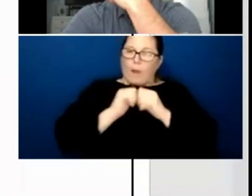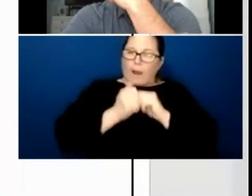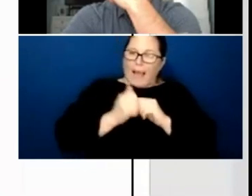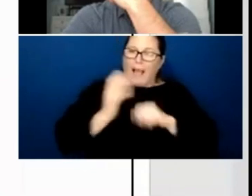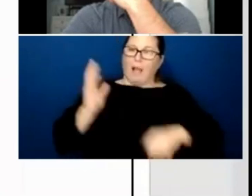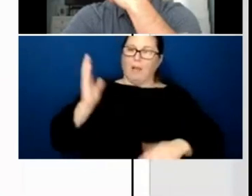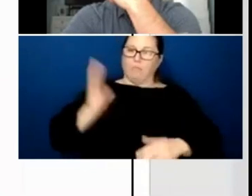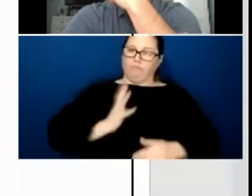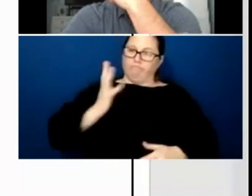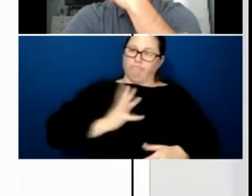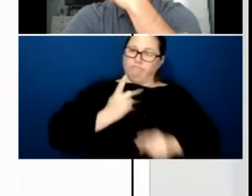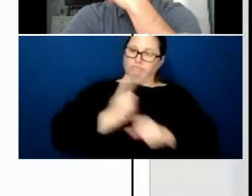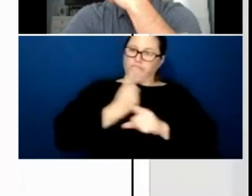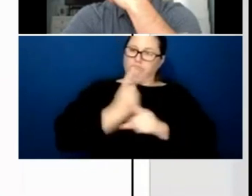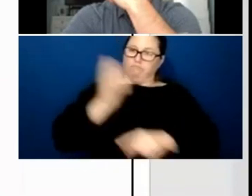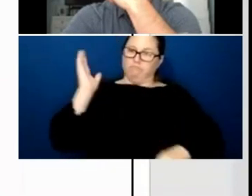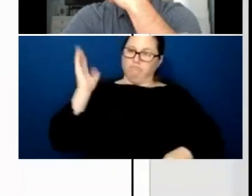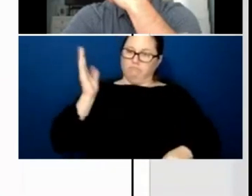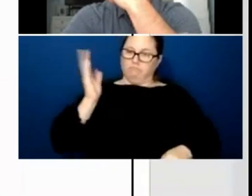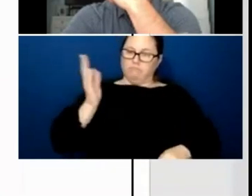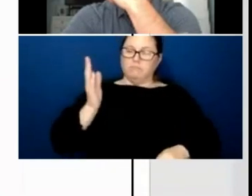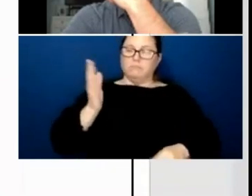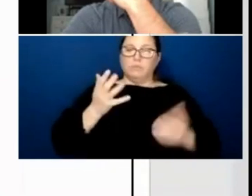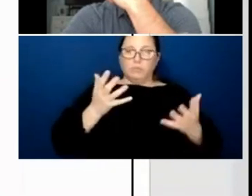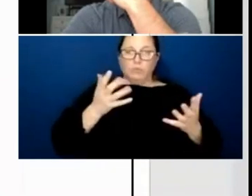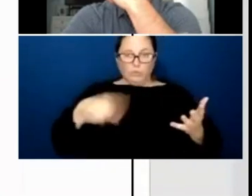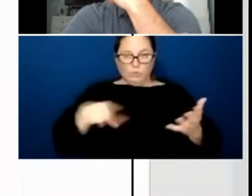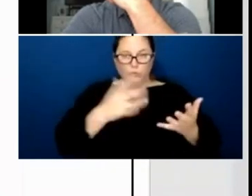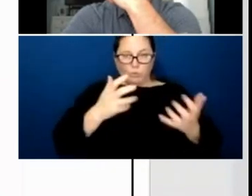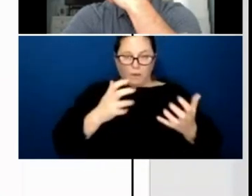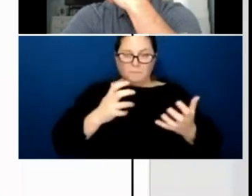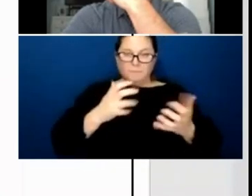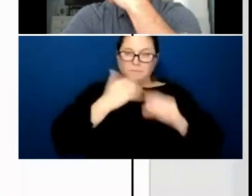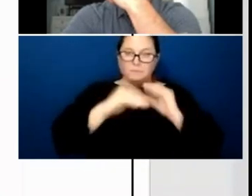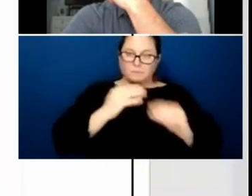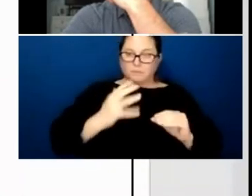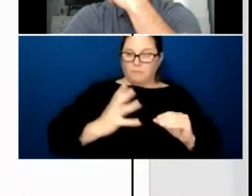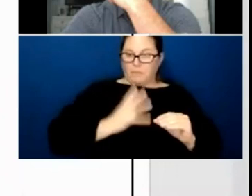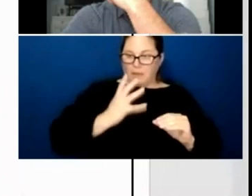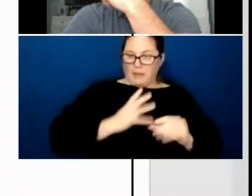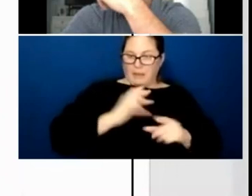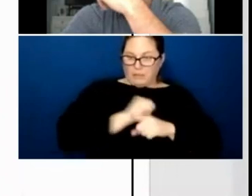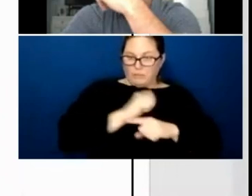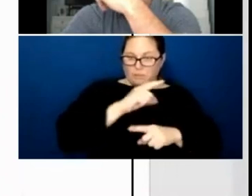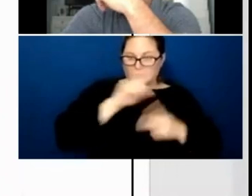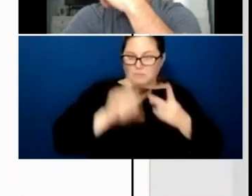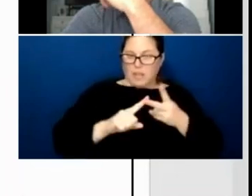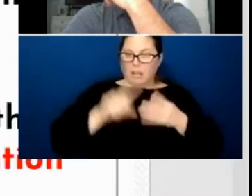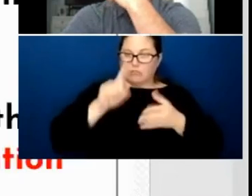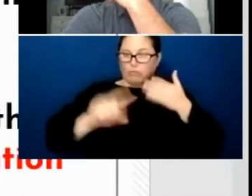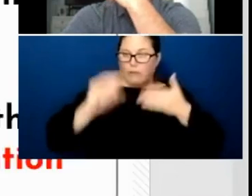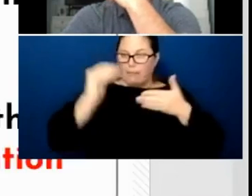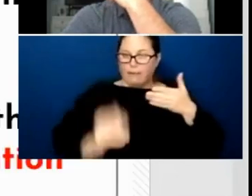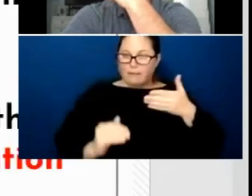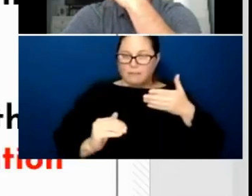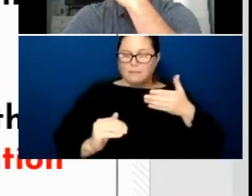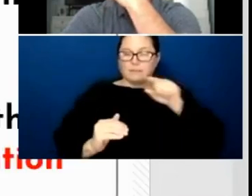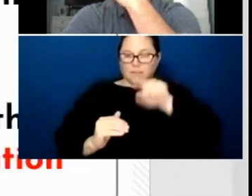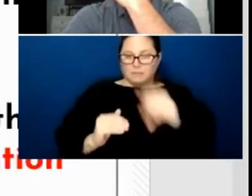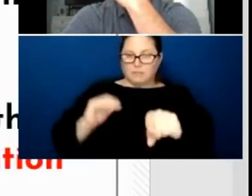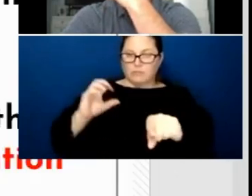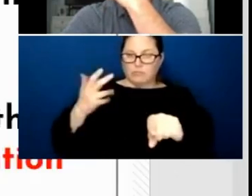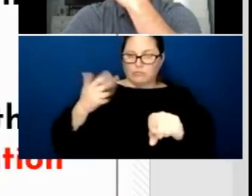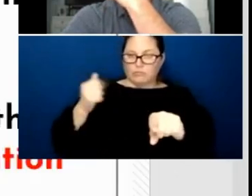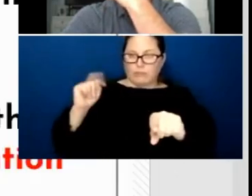So if you would like the email etiquette exercises and this online checklist, here's all you have to do. Go to the chat right